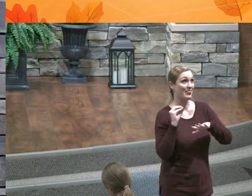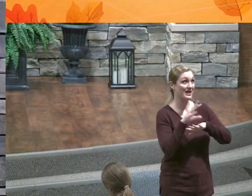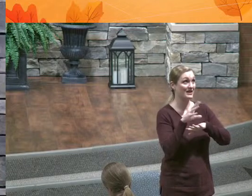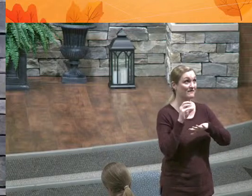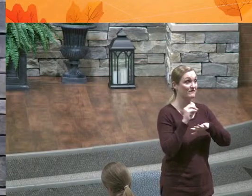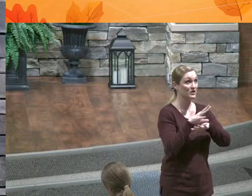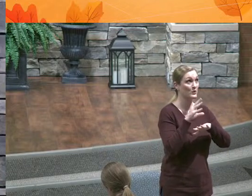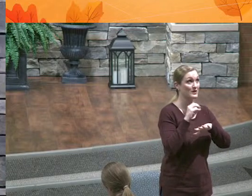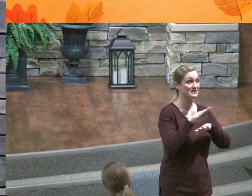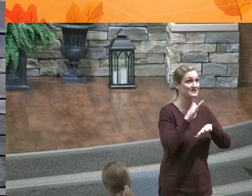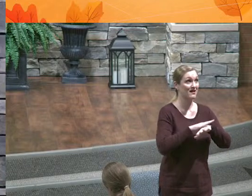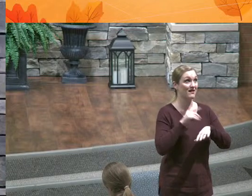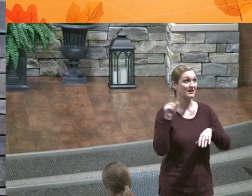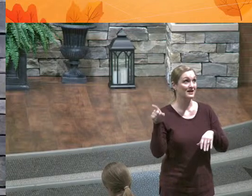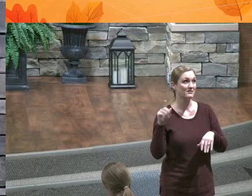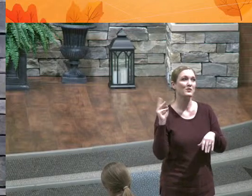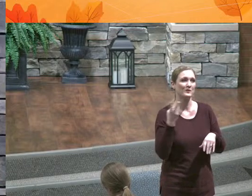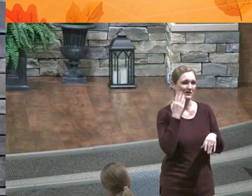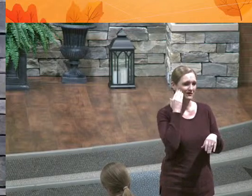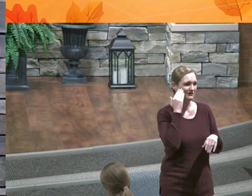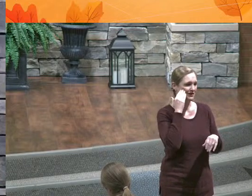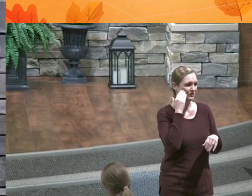upon him, whom we know very well.